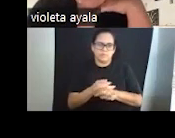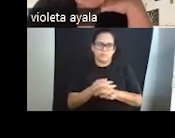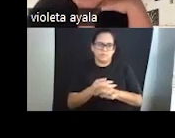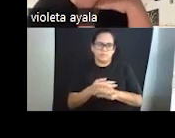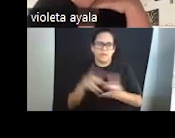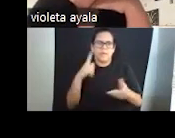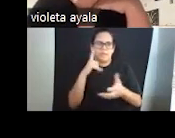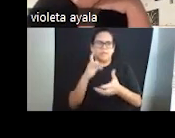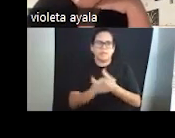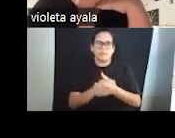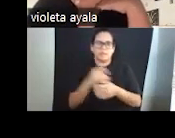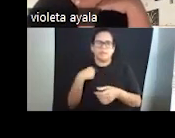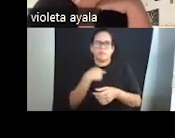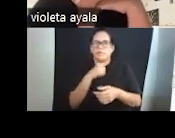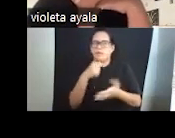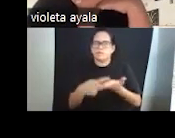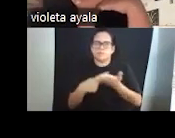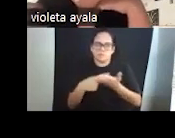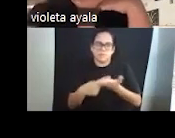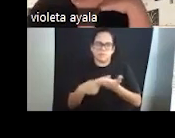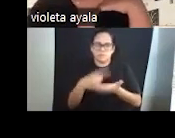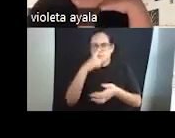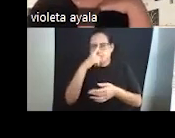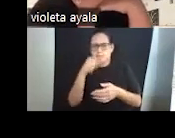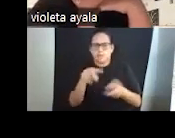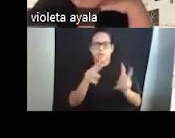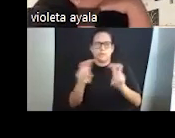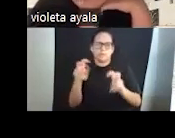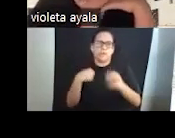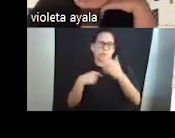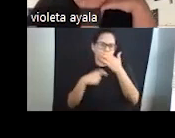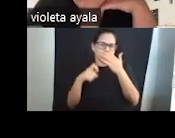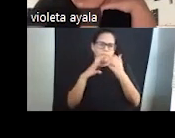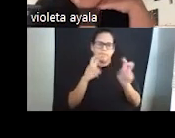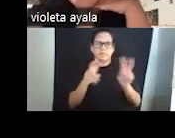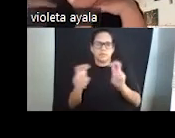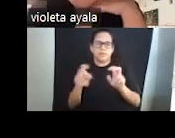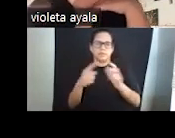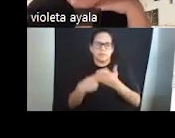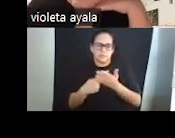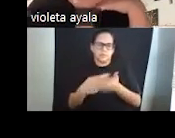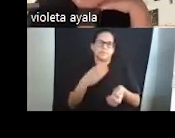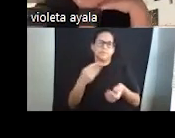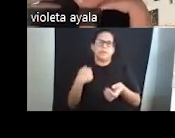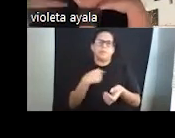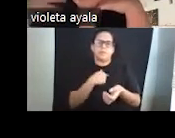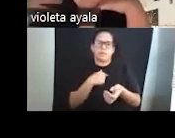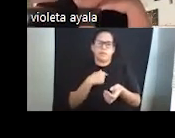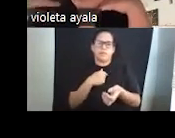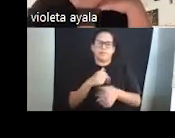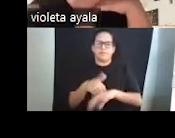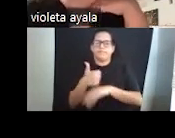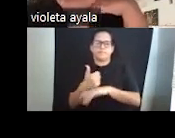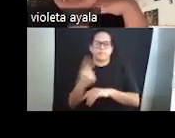I believe that we're not discussing these issues that we should be discussing, and we are demonizing something that a